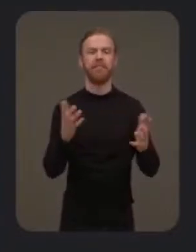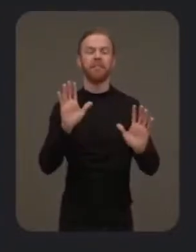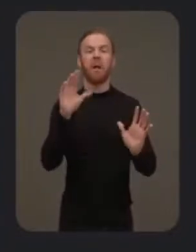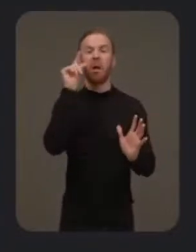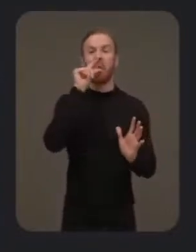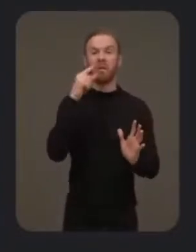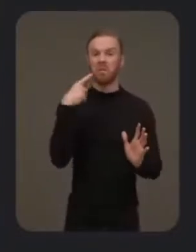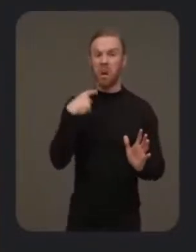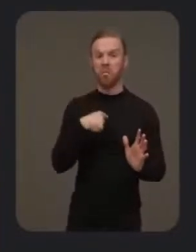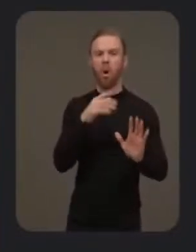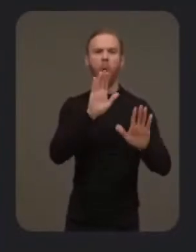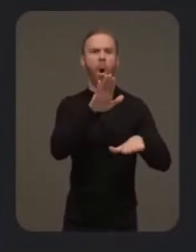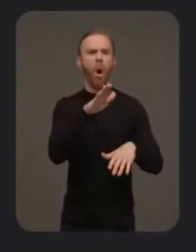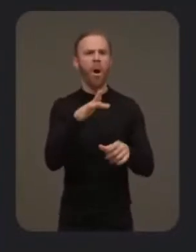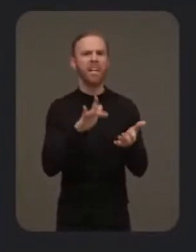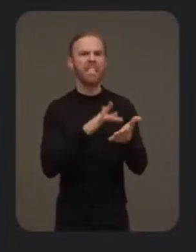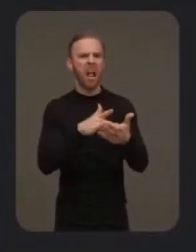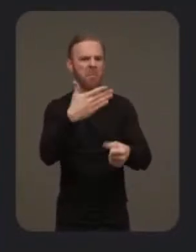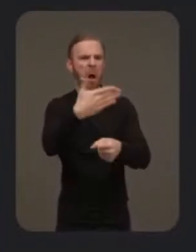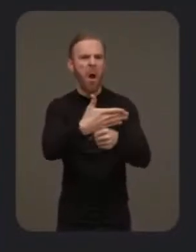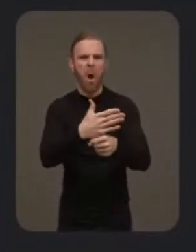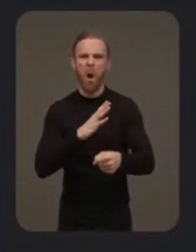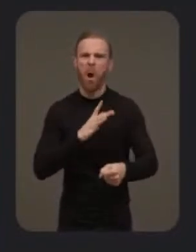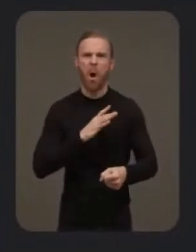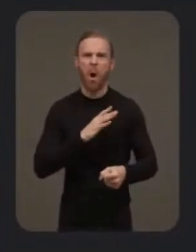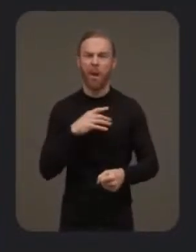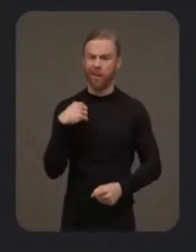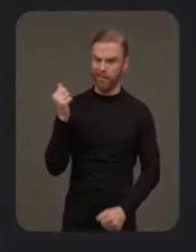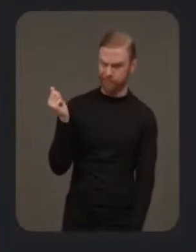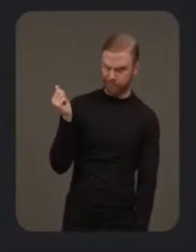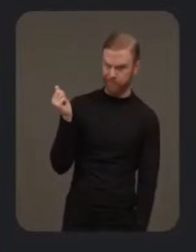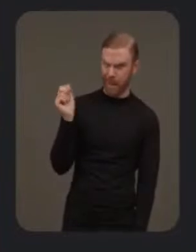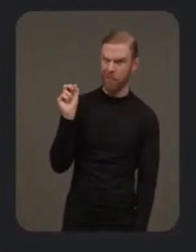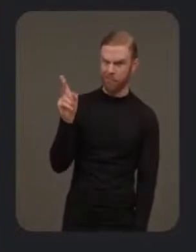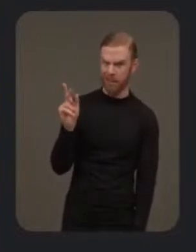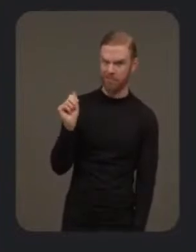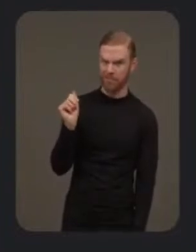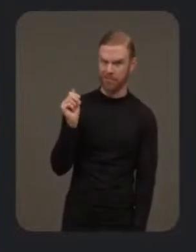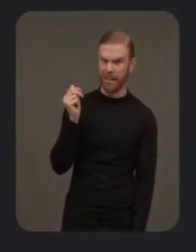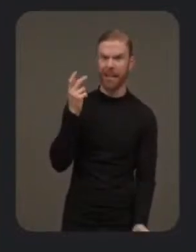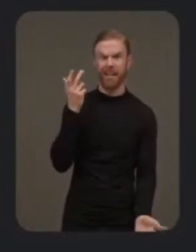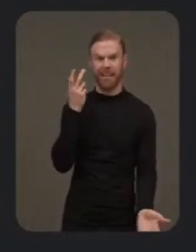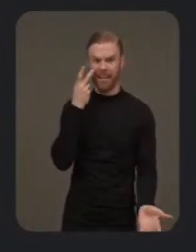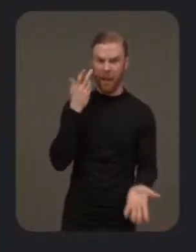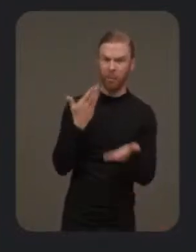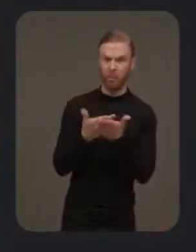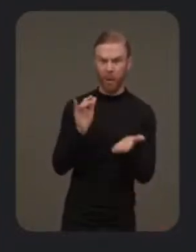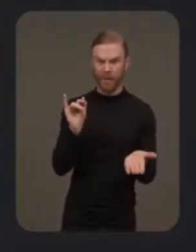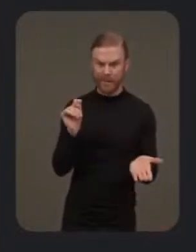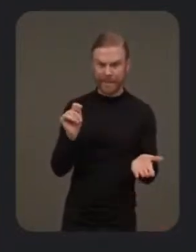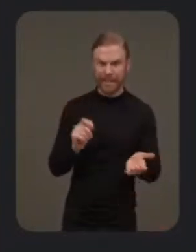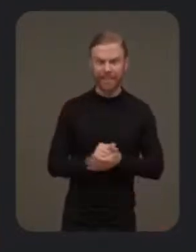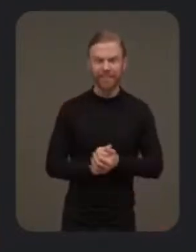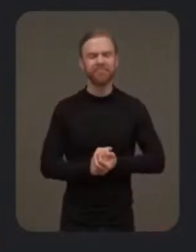a tablet that docks, I was like, okay then, Google, prove